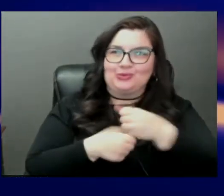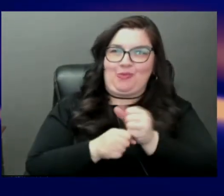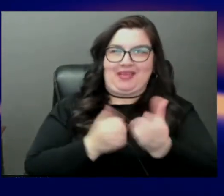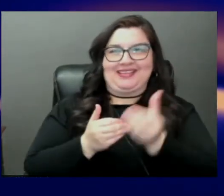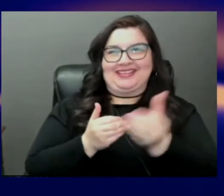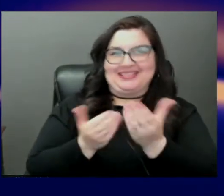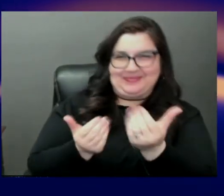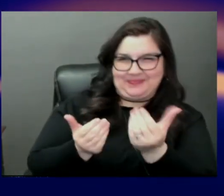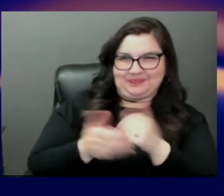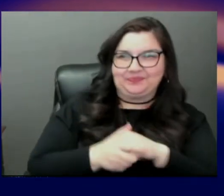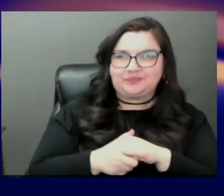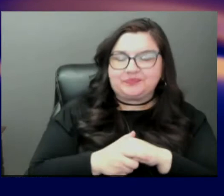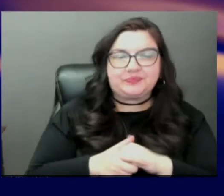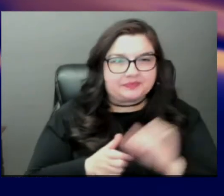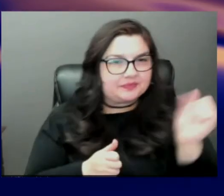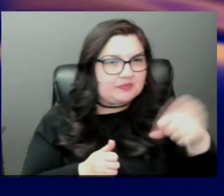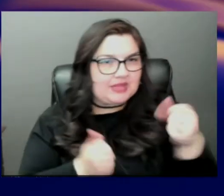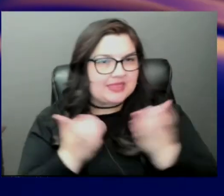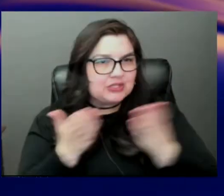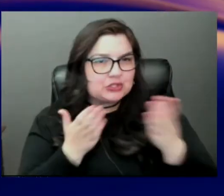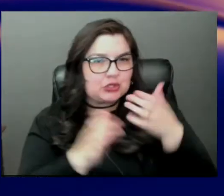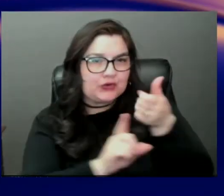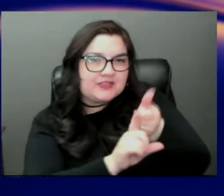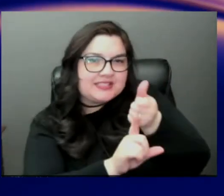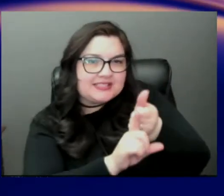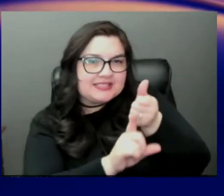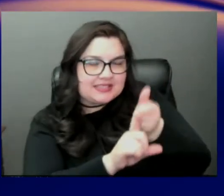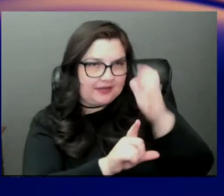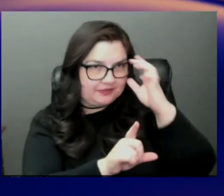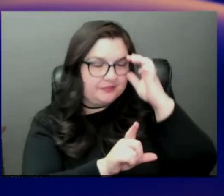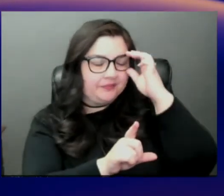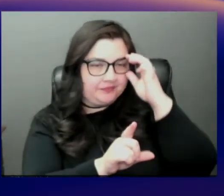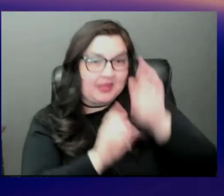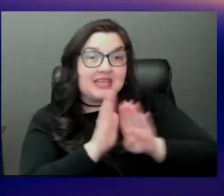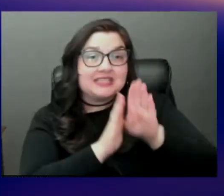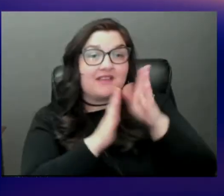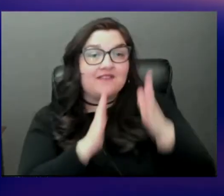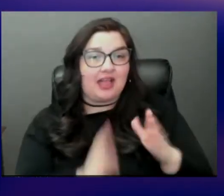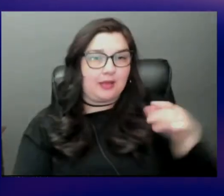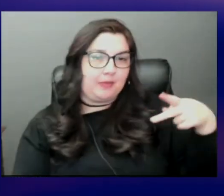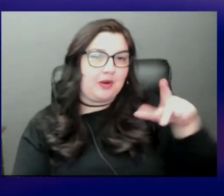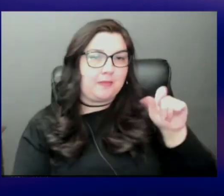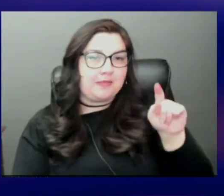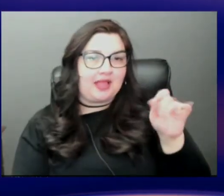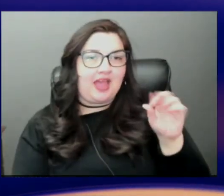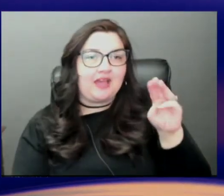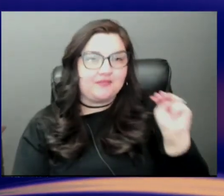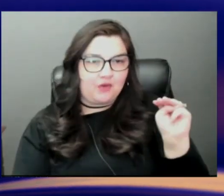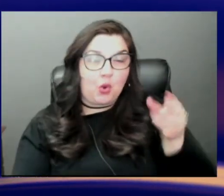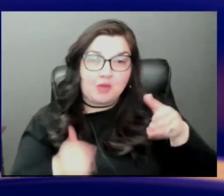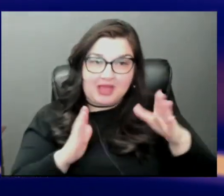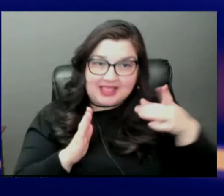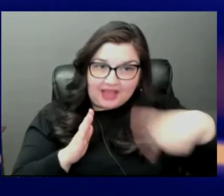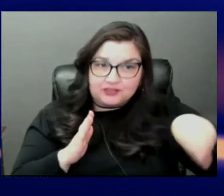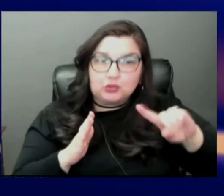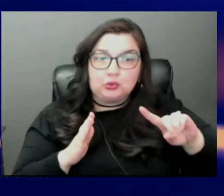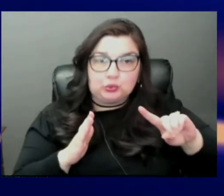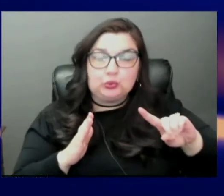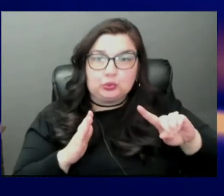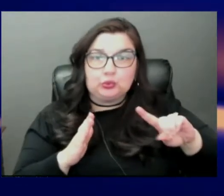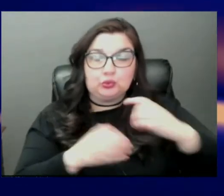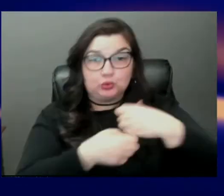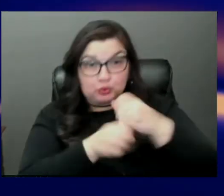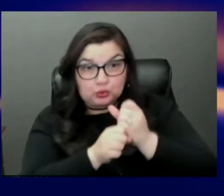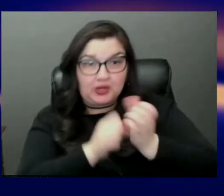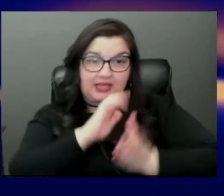So yeah, the service itself is a developer platform. It allows you to create and run your digital